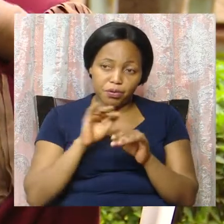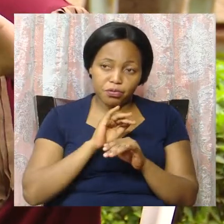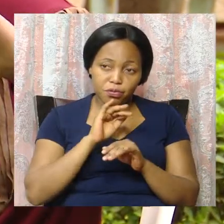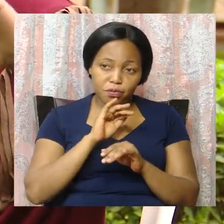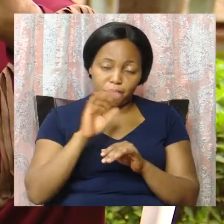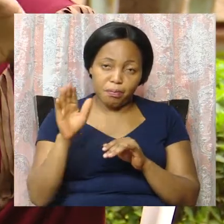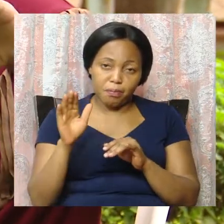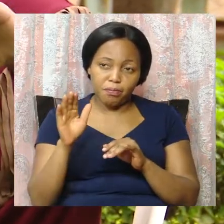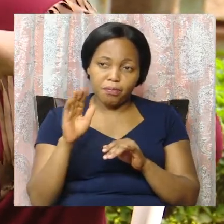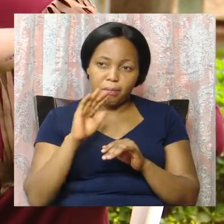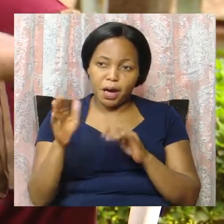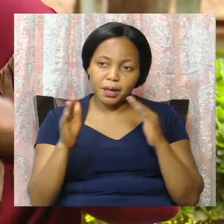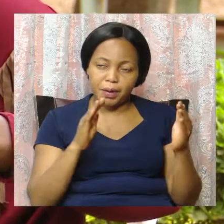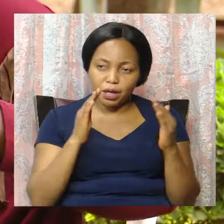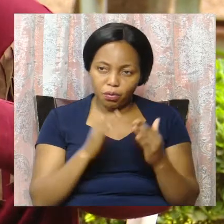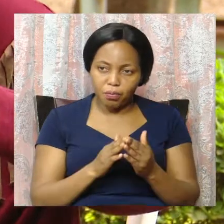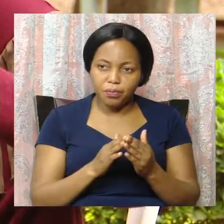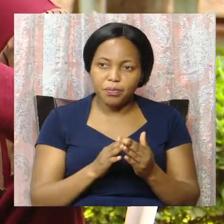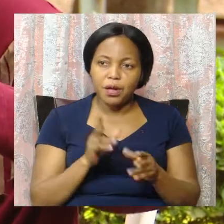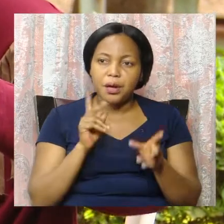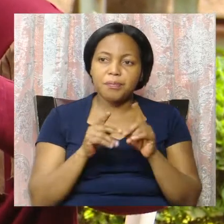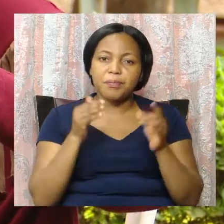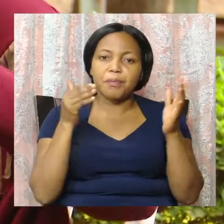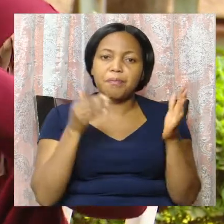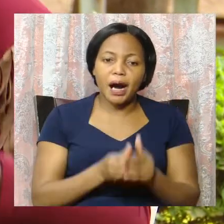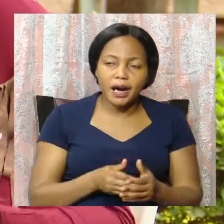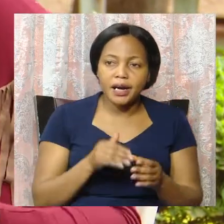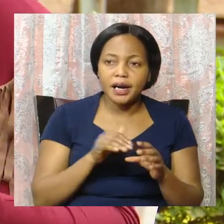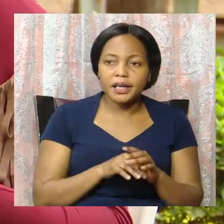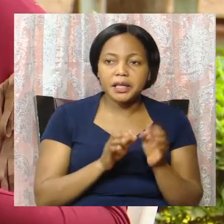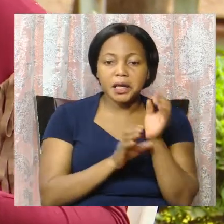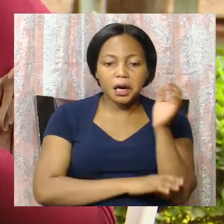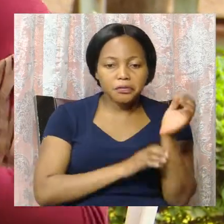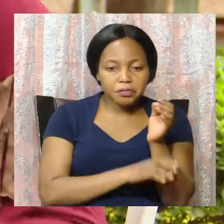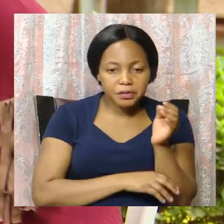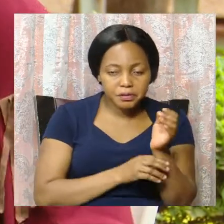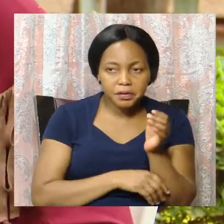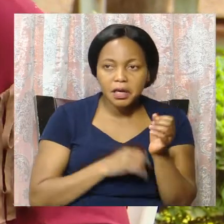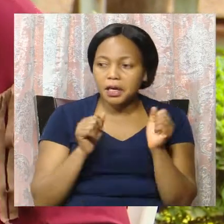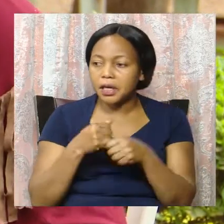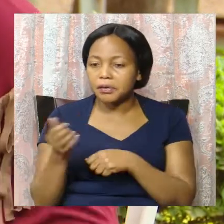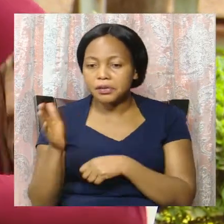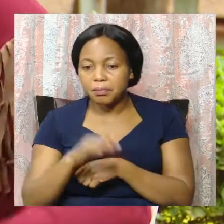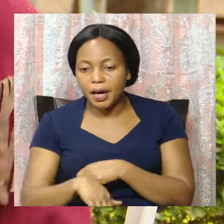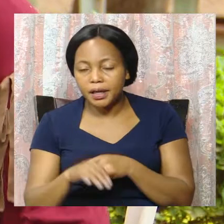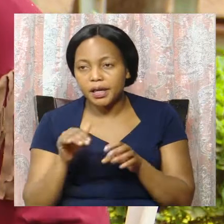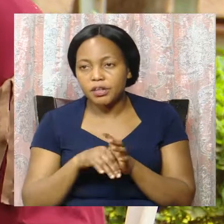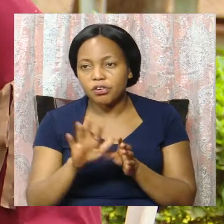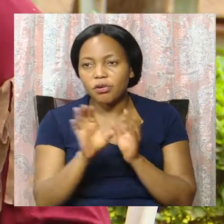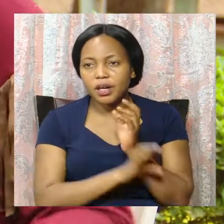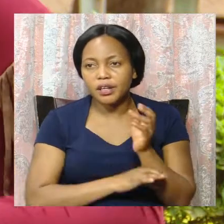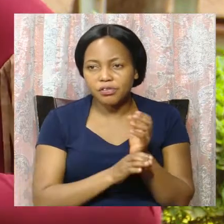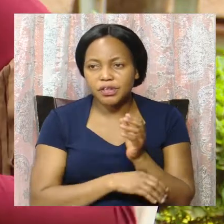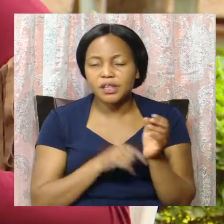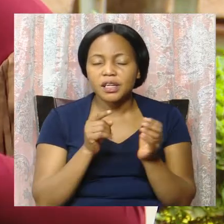the lockdown, some people, let's say I got stuck into a country and I can't see my family, I can't come back and see